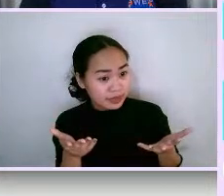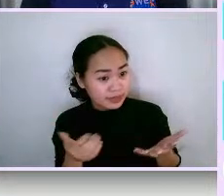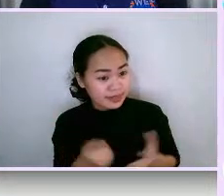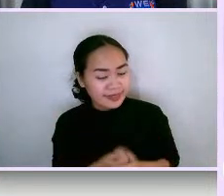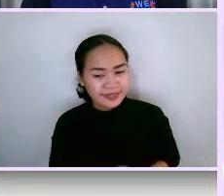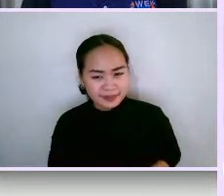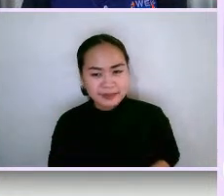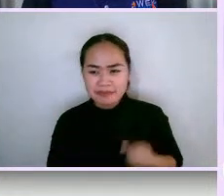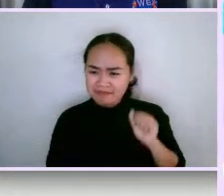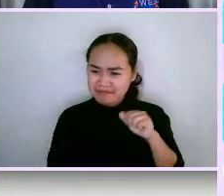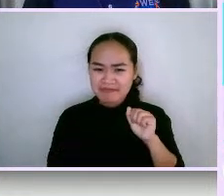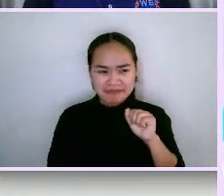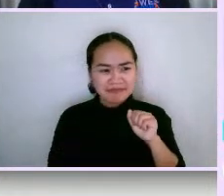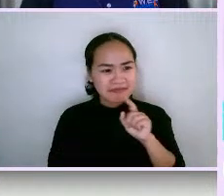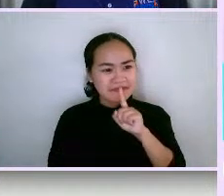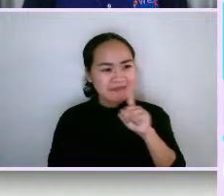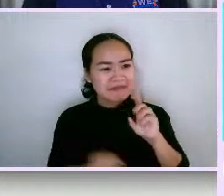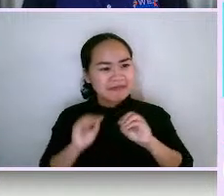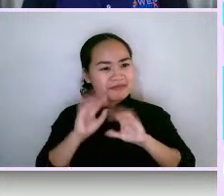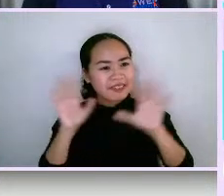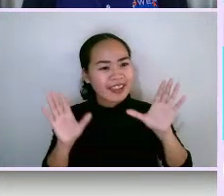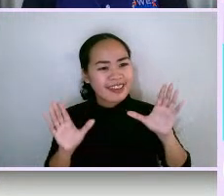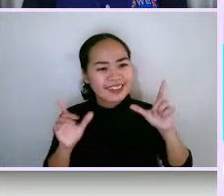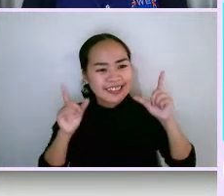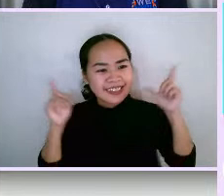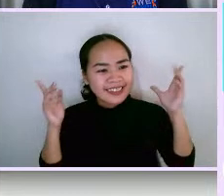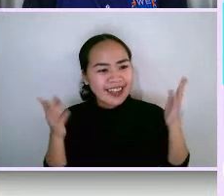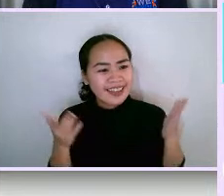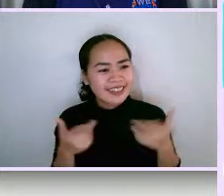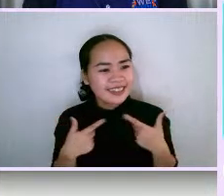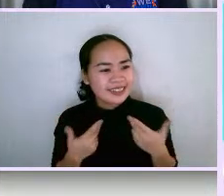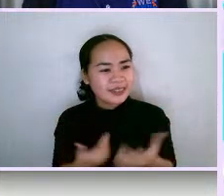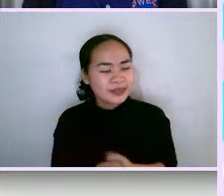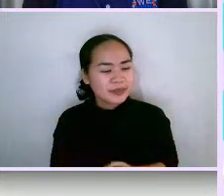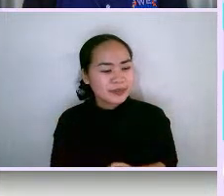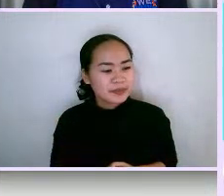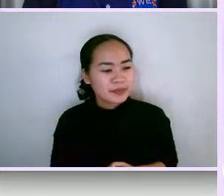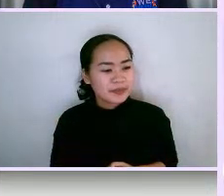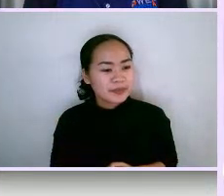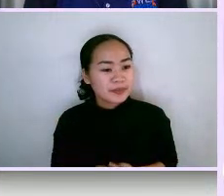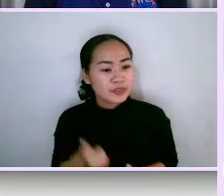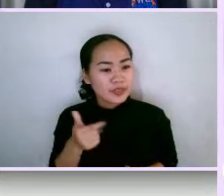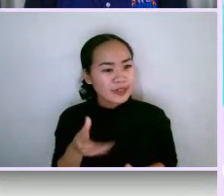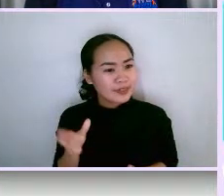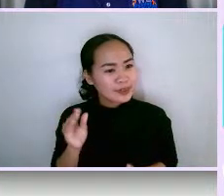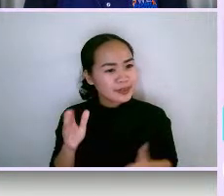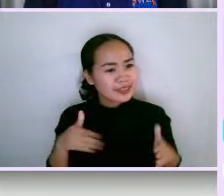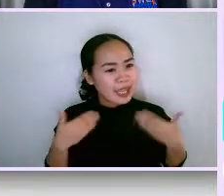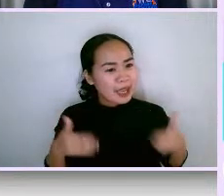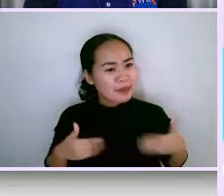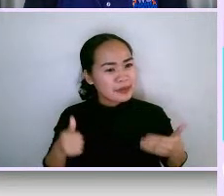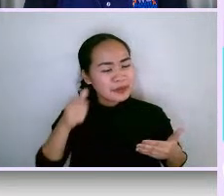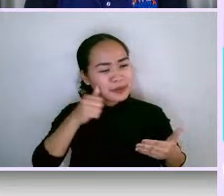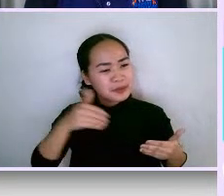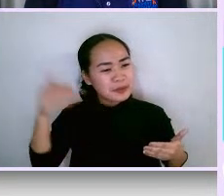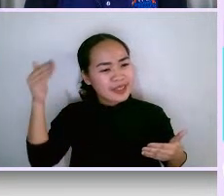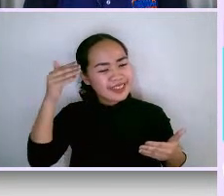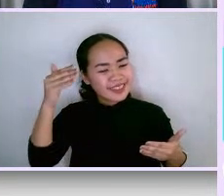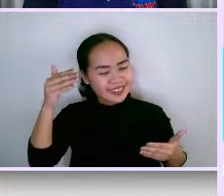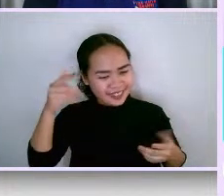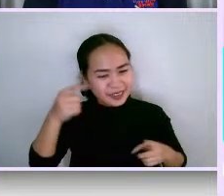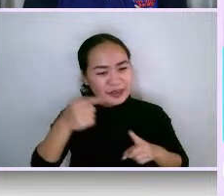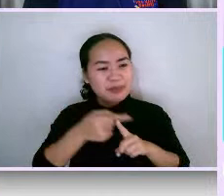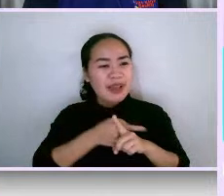po, loud and clear po. Yes. So, magandang hapon po sa ating lahat. Happy Women's Month to my fellow women in